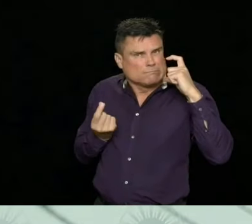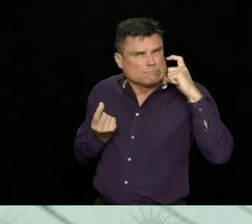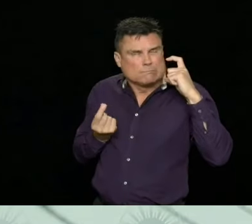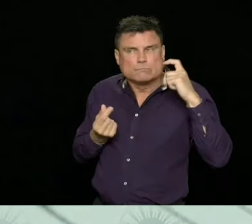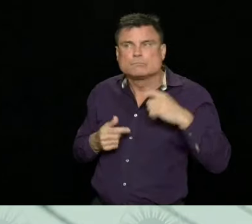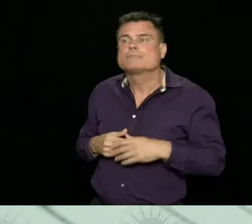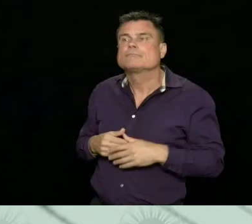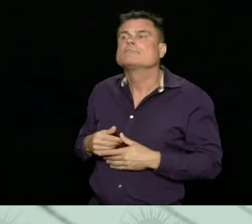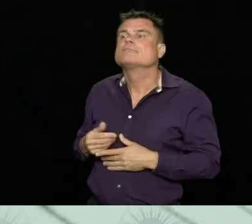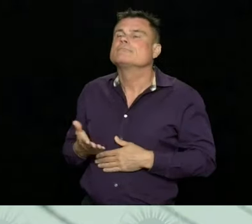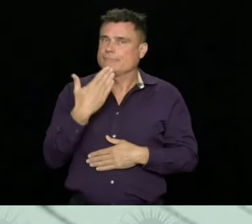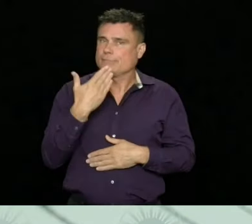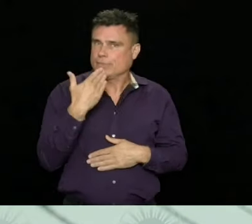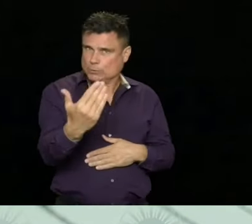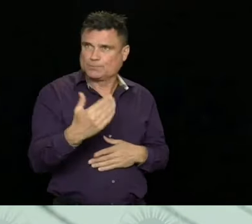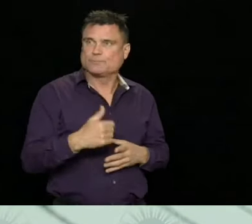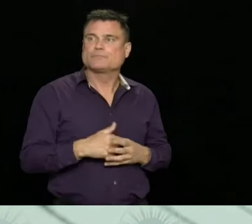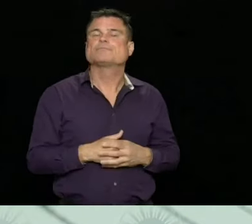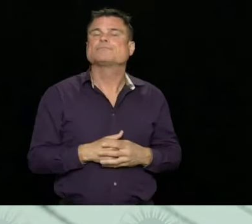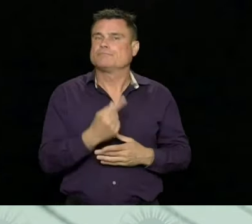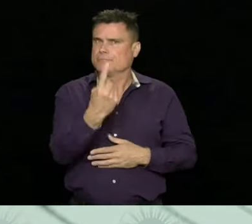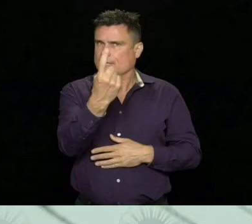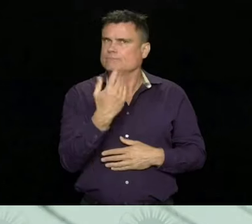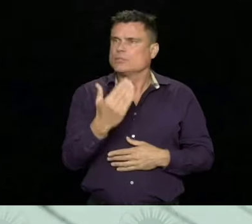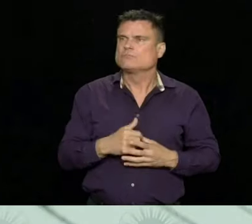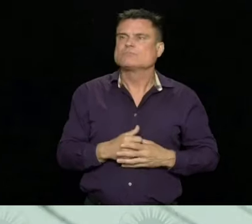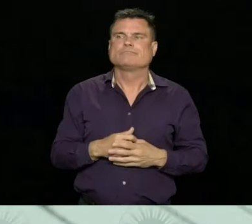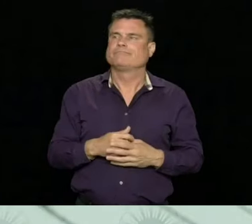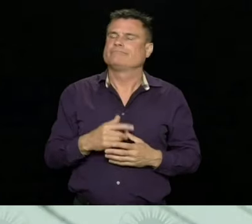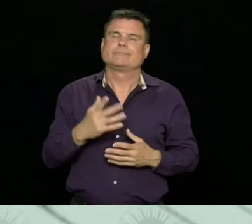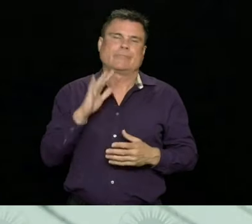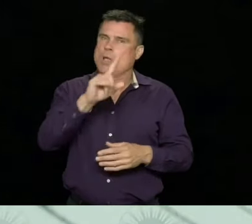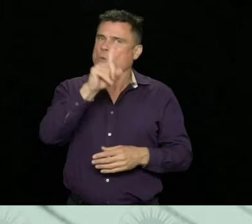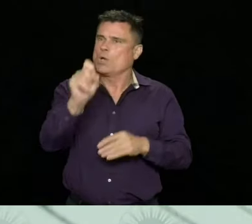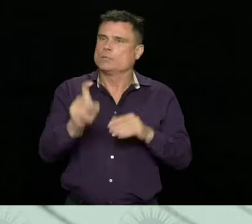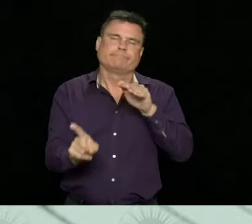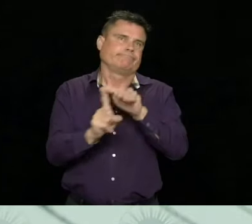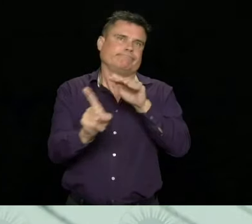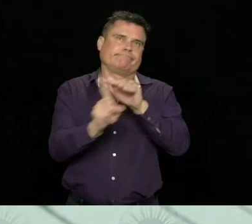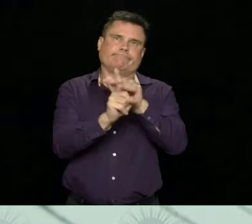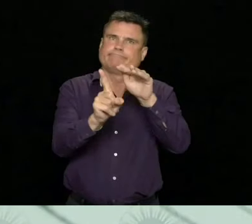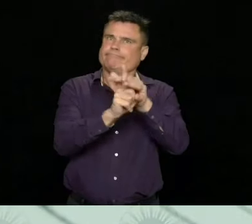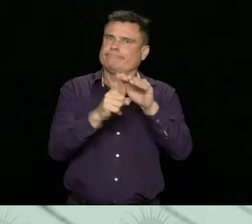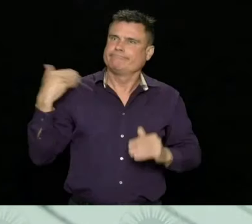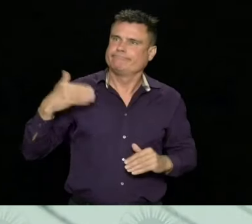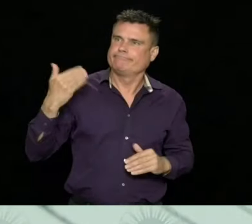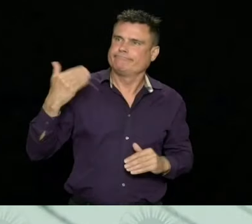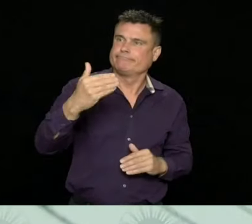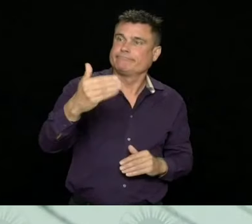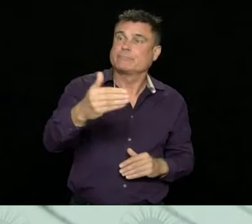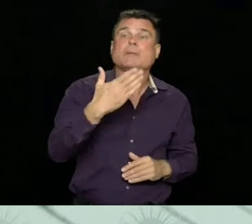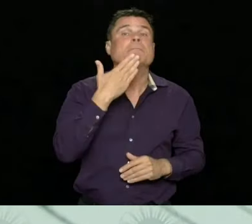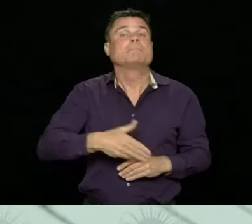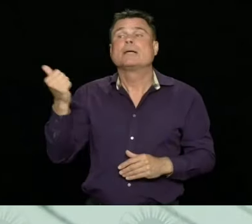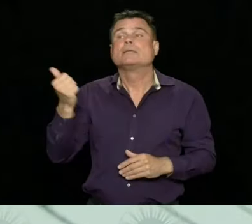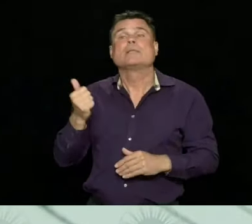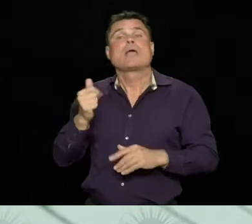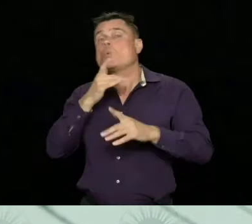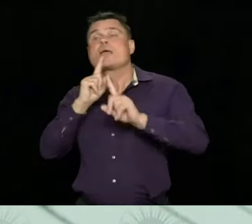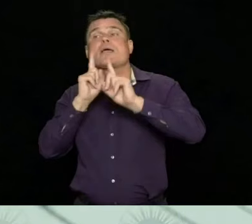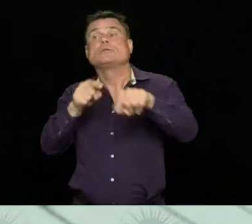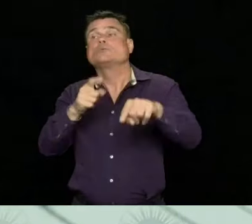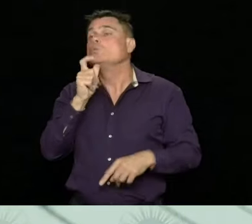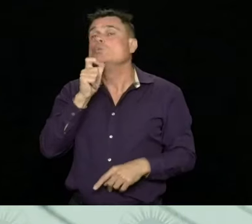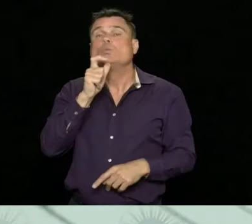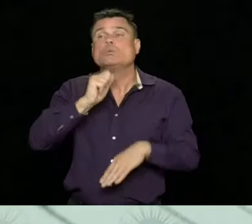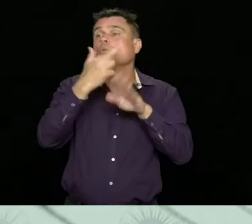Bonnie Henry is in a best position to guide us. And we are following her guidelines and her instructions. What is the best way